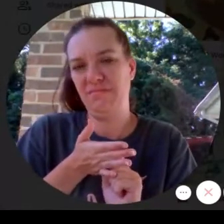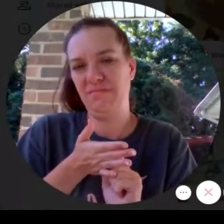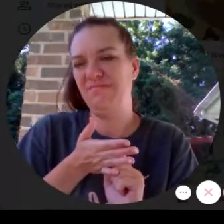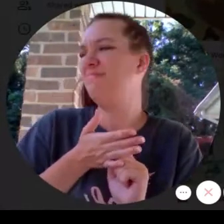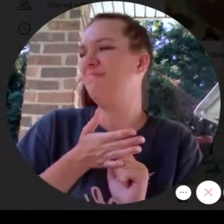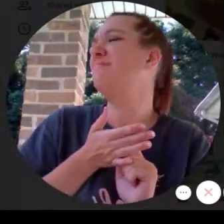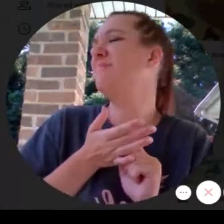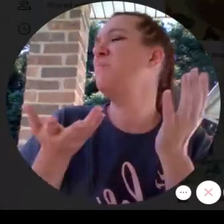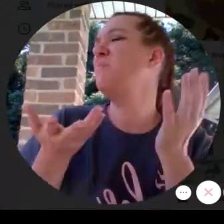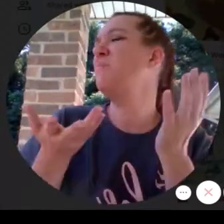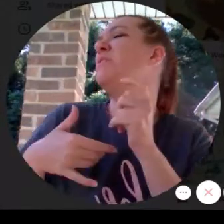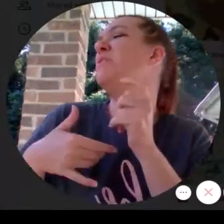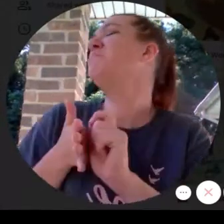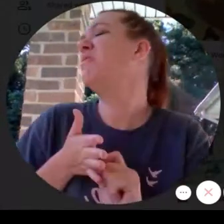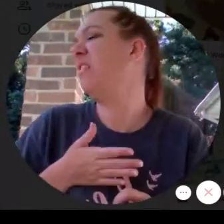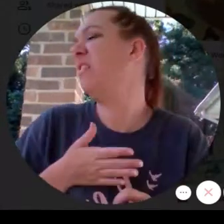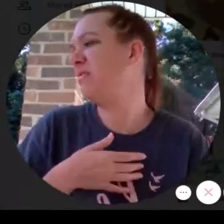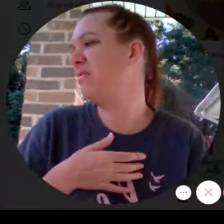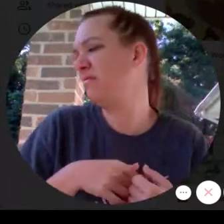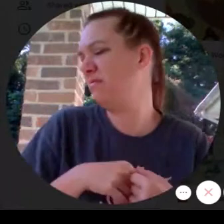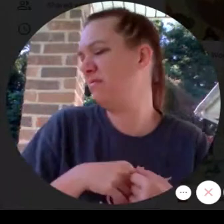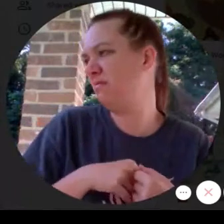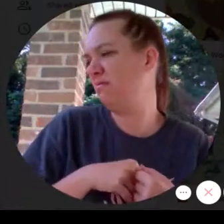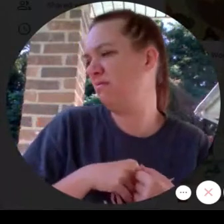are you writing?" Miles asked.